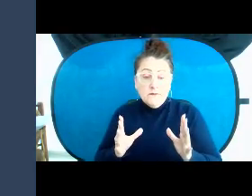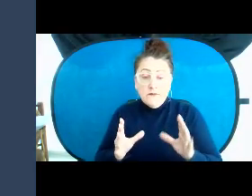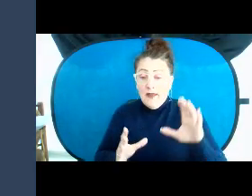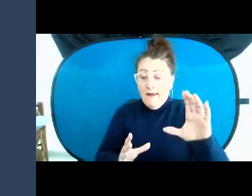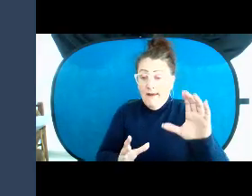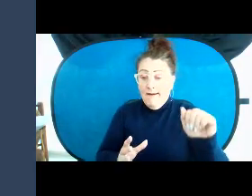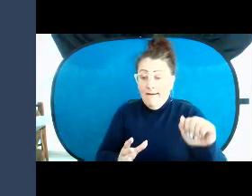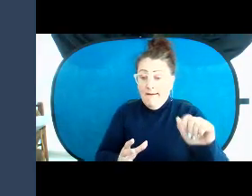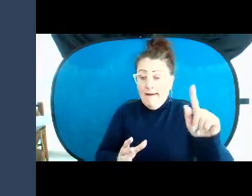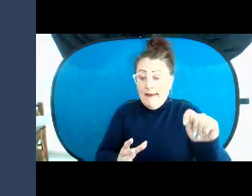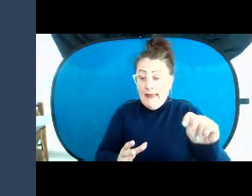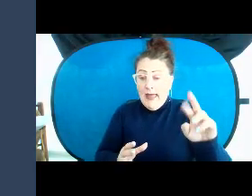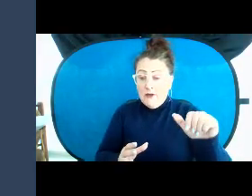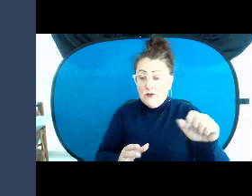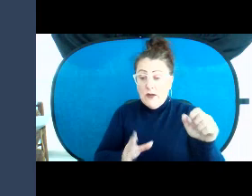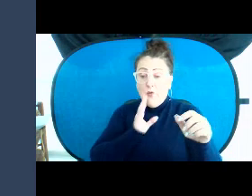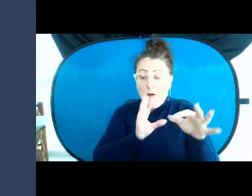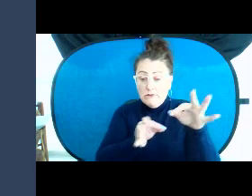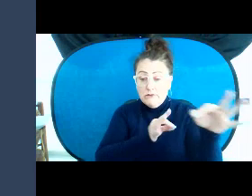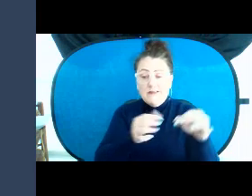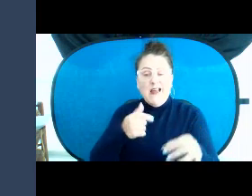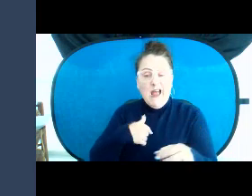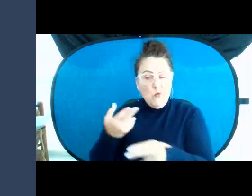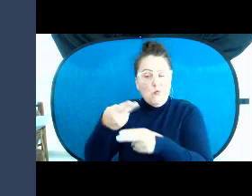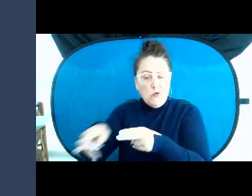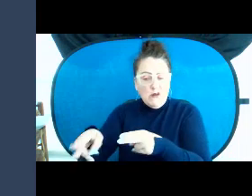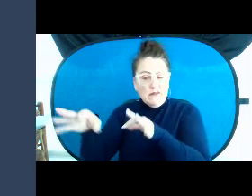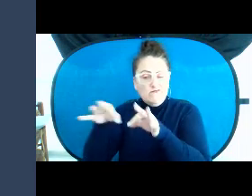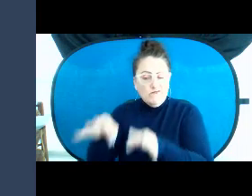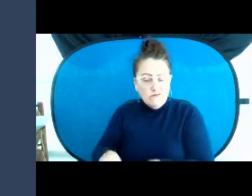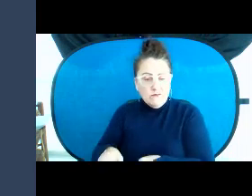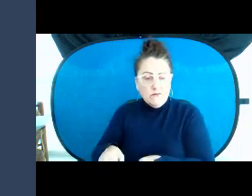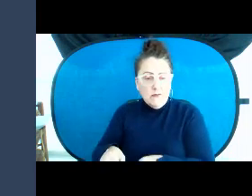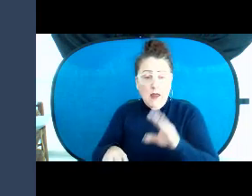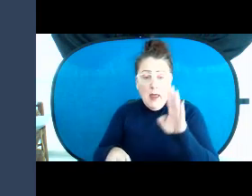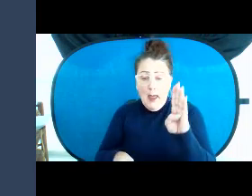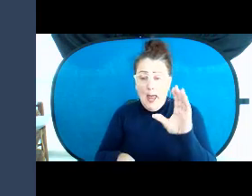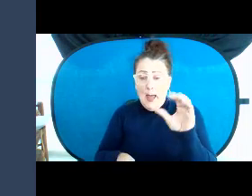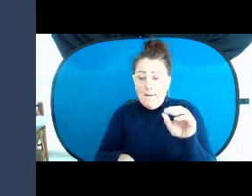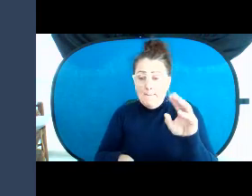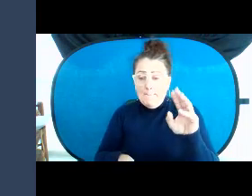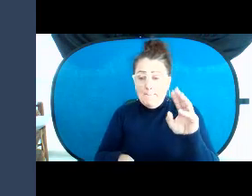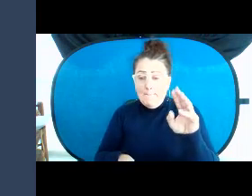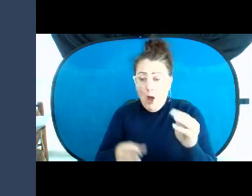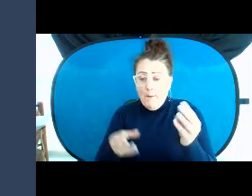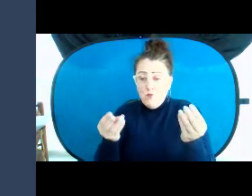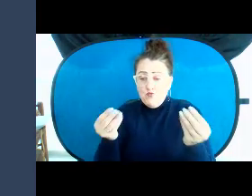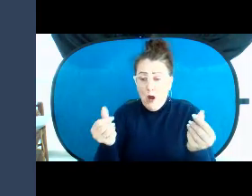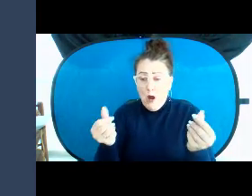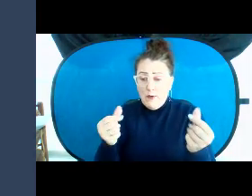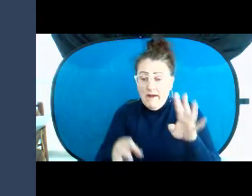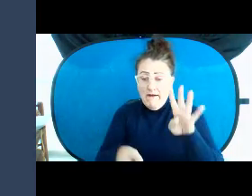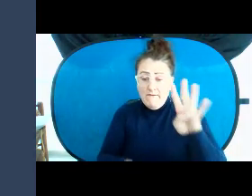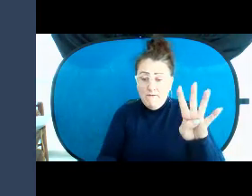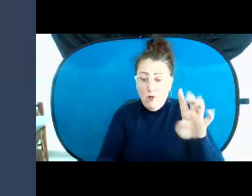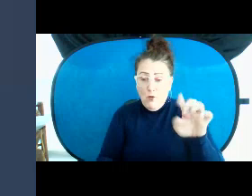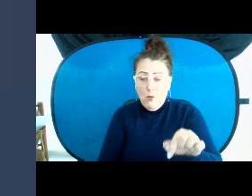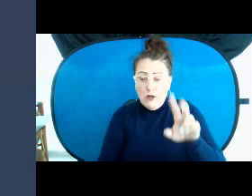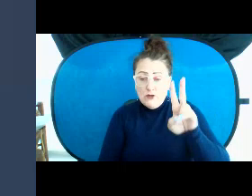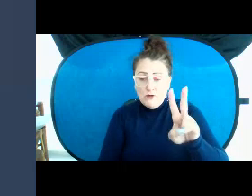I'd like to briefly cover what will be discussed. The Baum Wetlands property is approximately 4.25 acres and